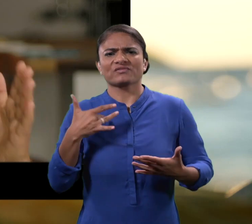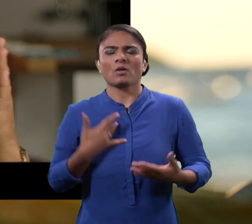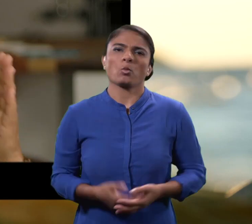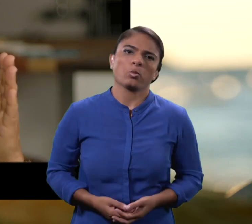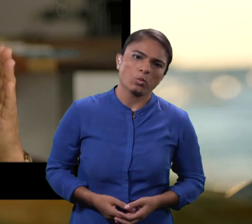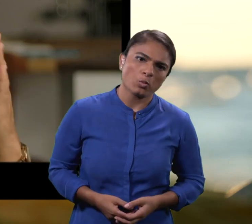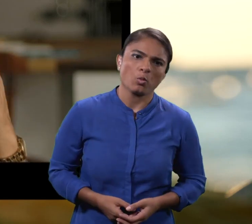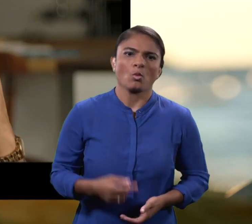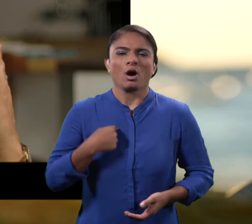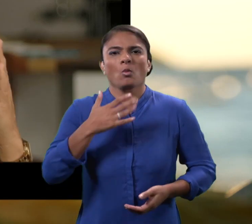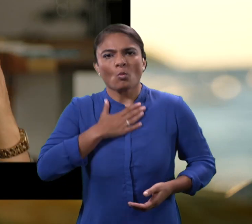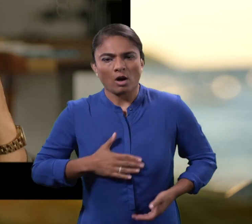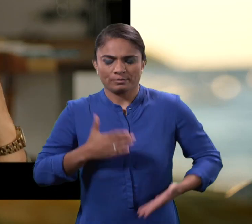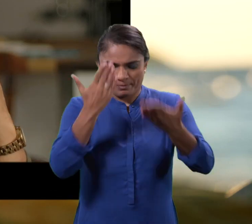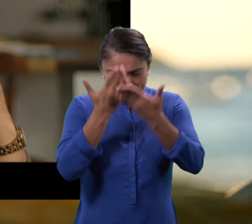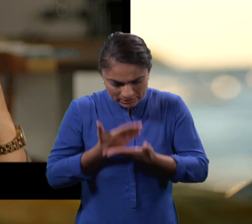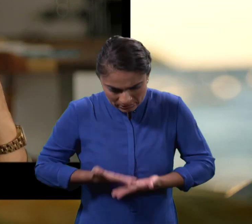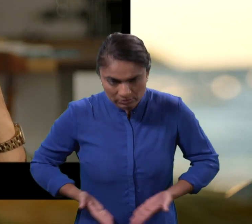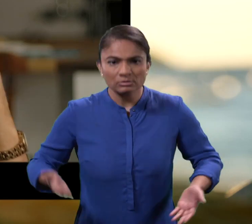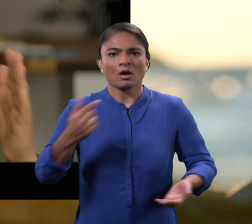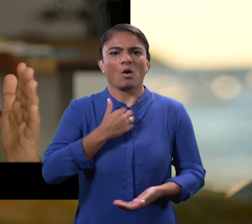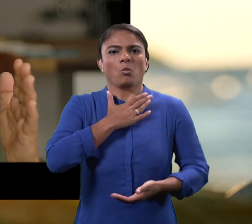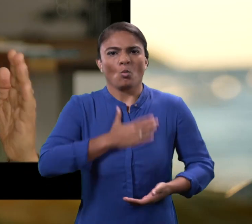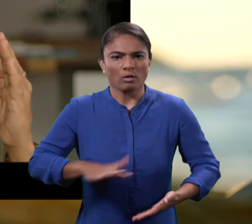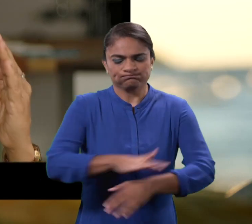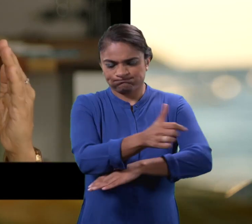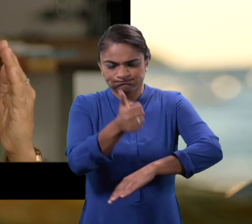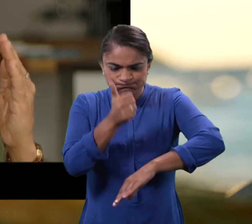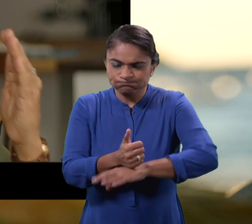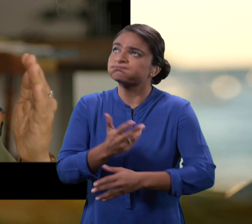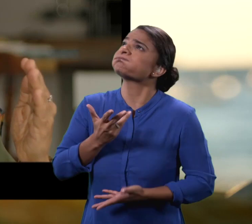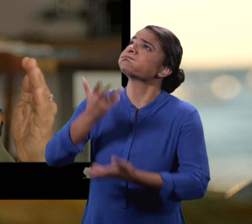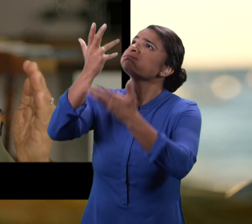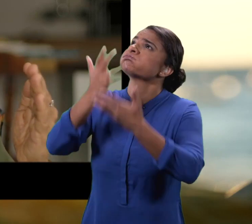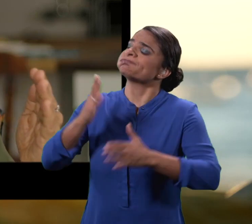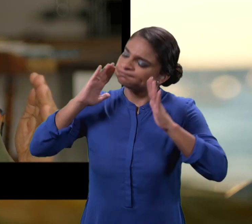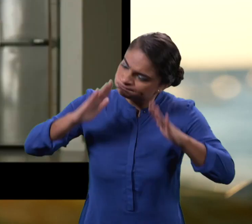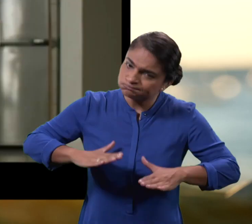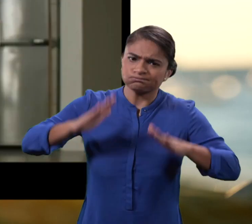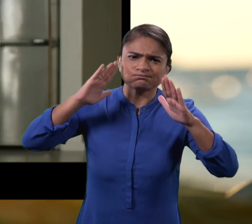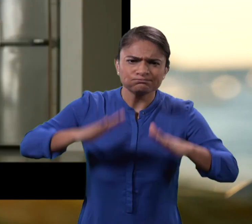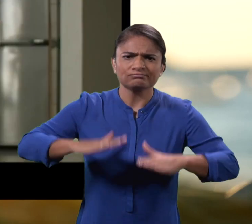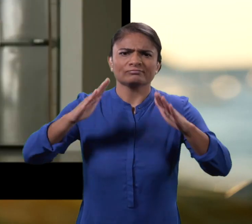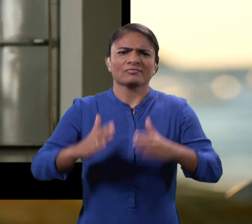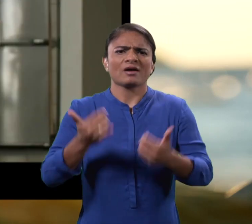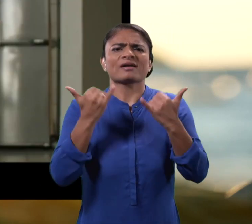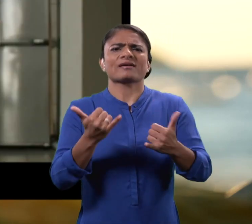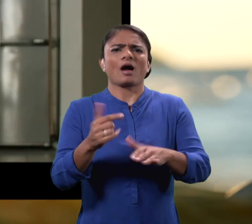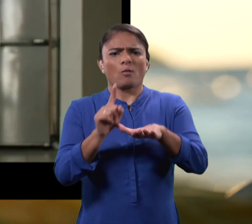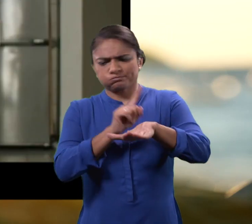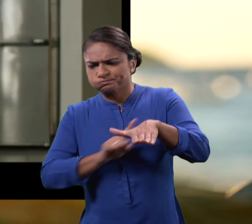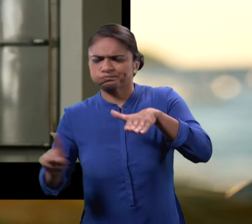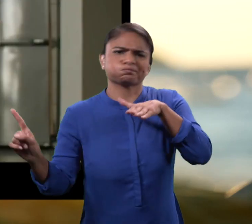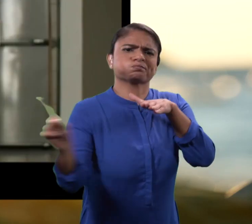I just need peace and I need to sit quietly and connect deeper with my God. So I'd like to go right in front so there isn't